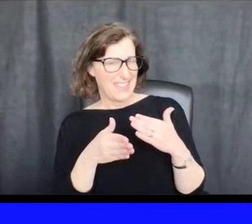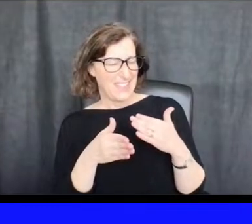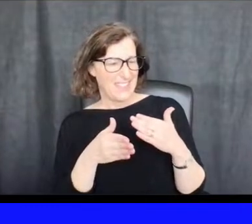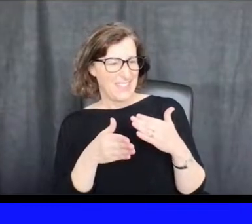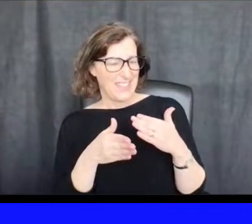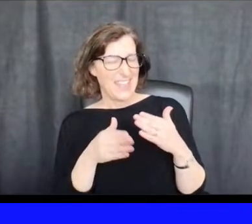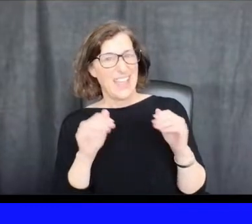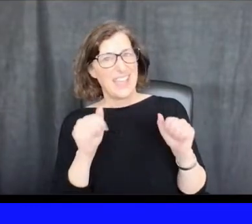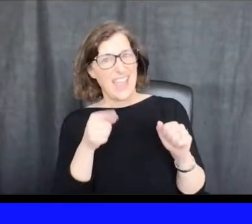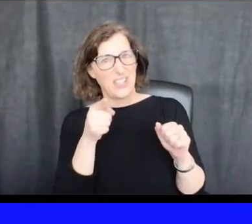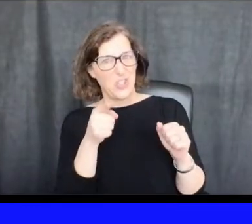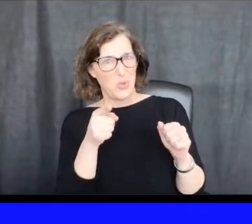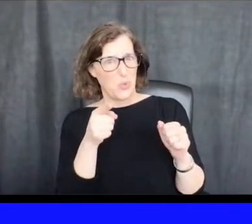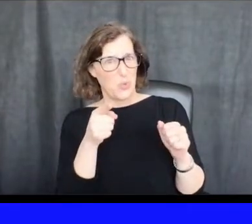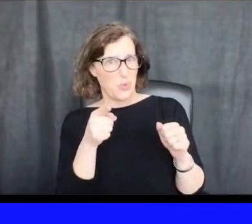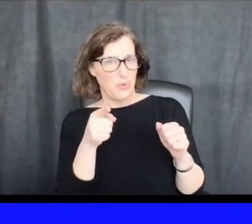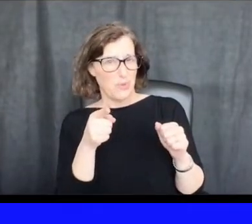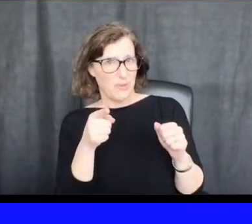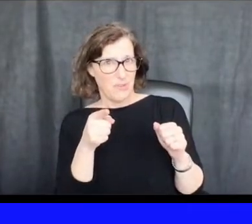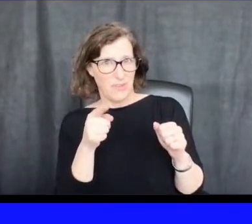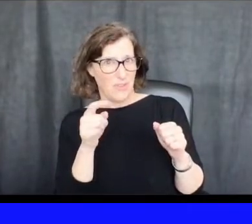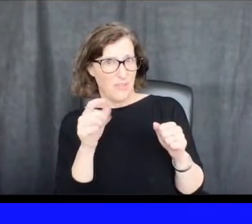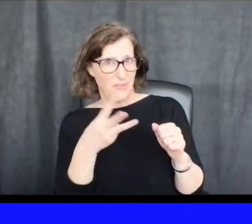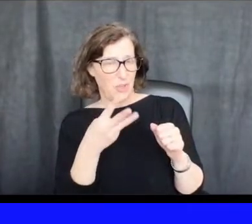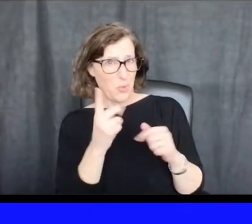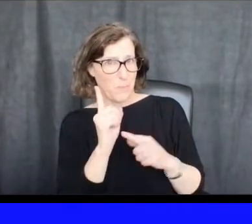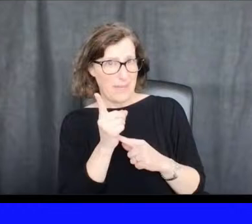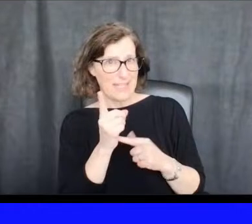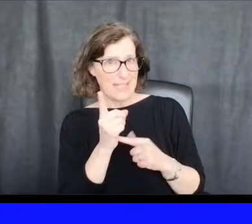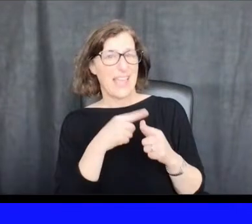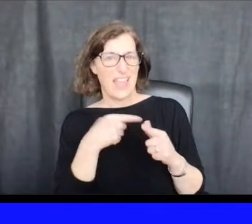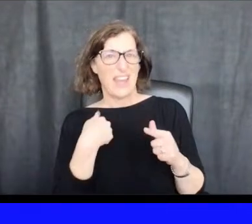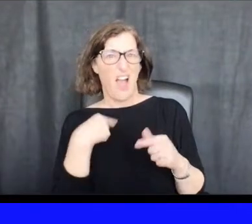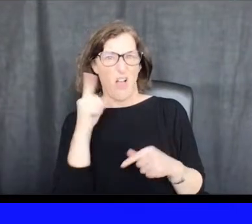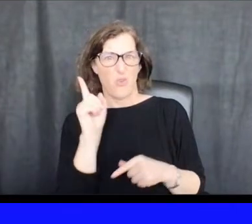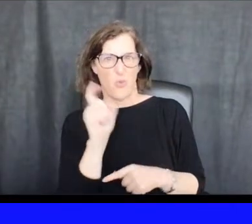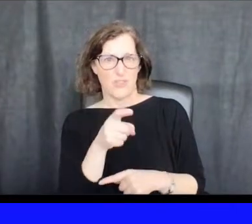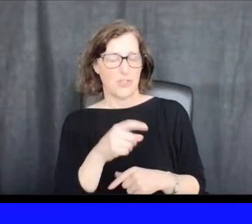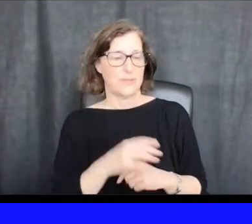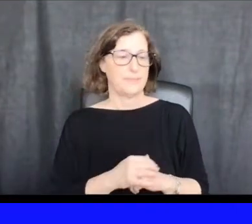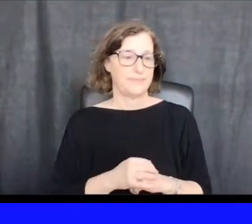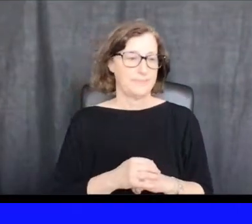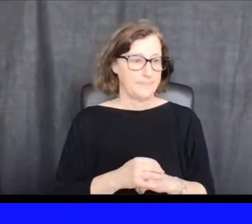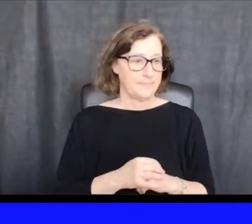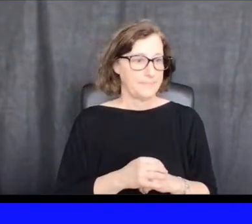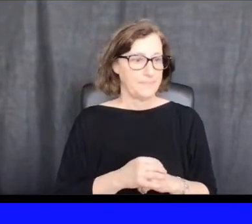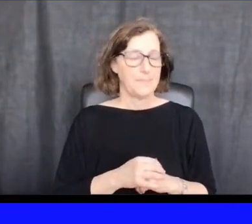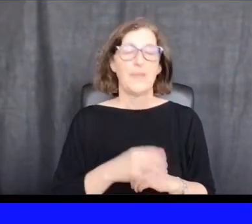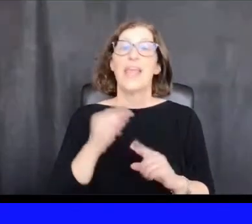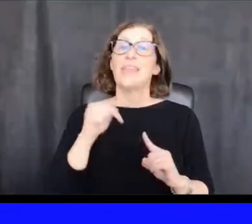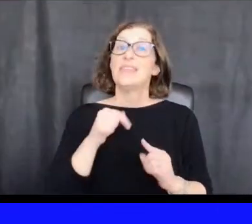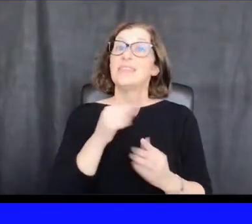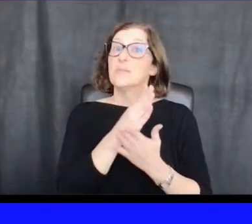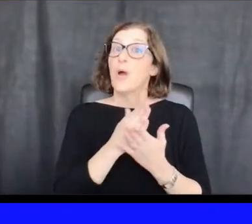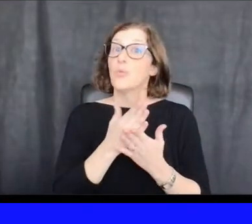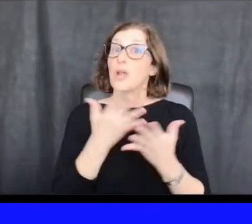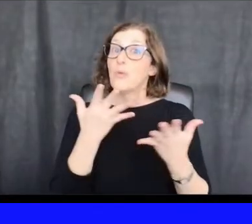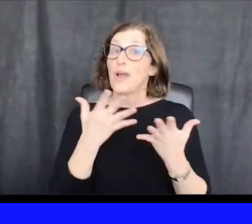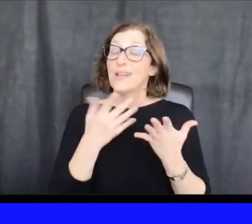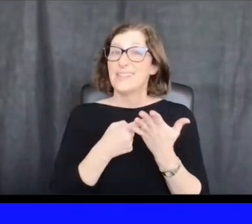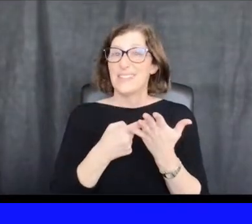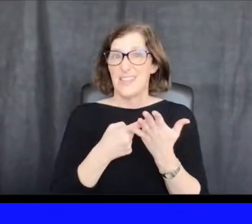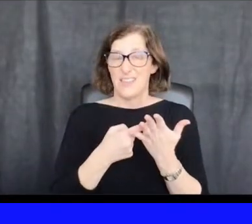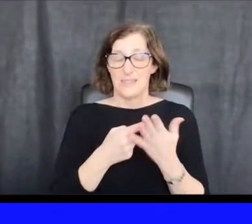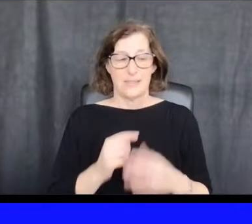120 unique barriers in those patients, and we went to work with them both downtown at the primary care